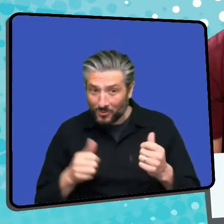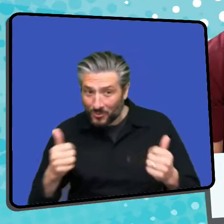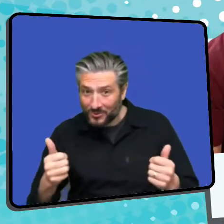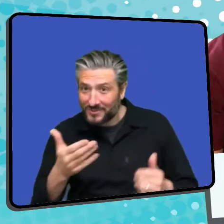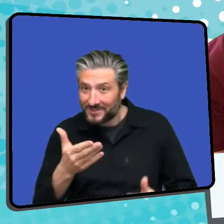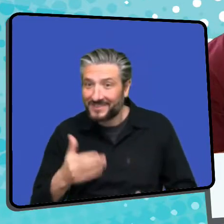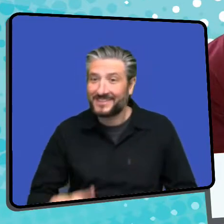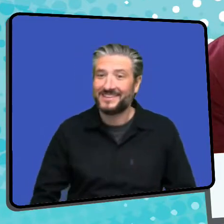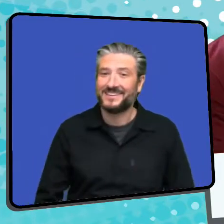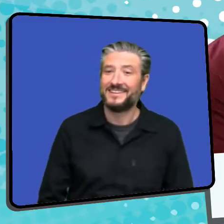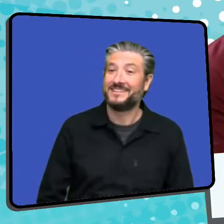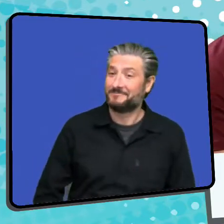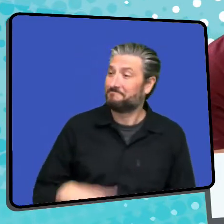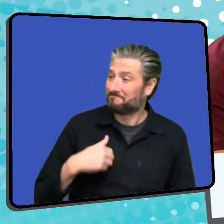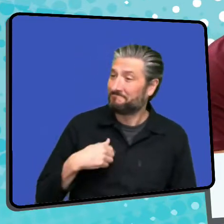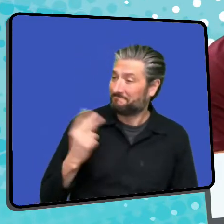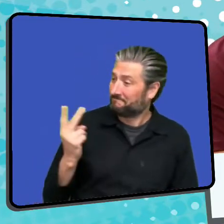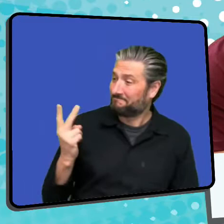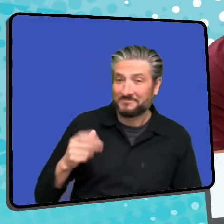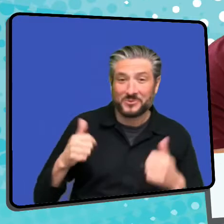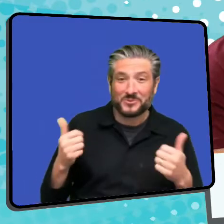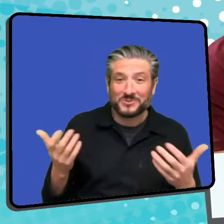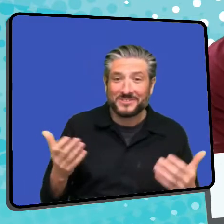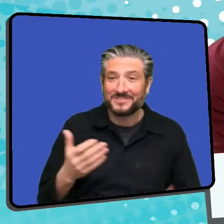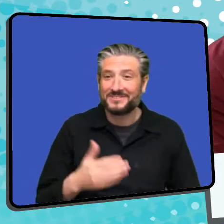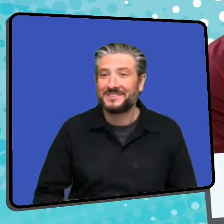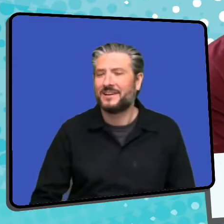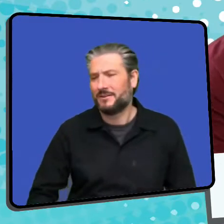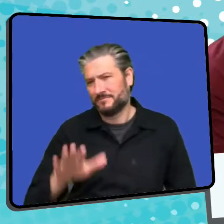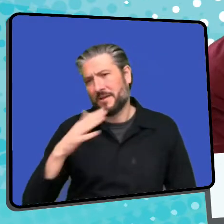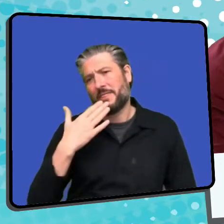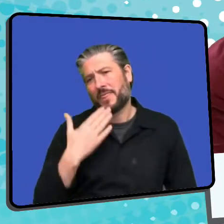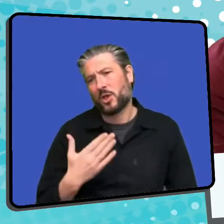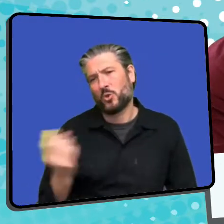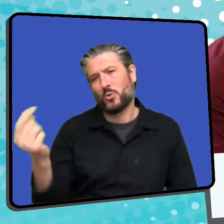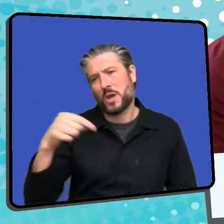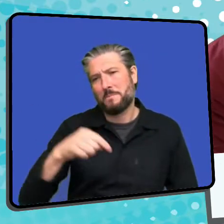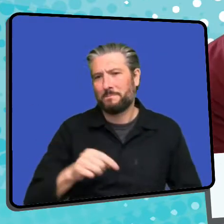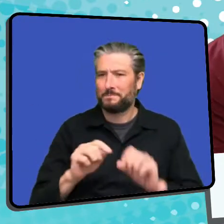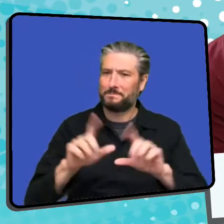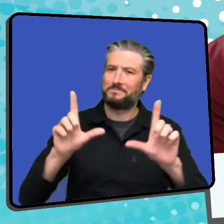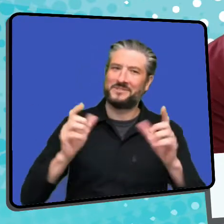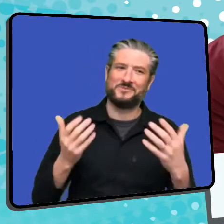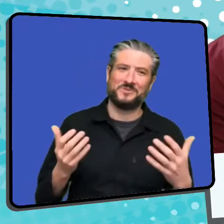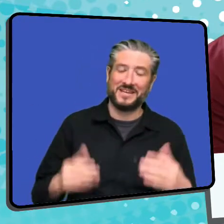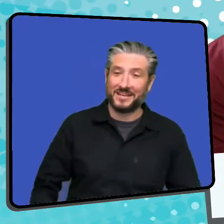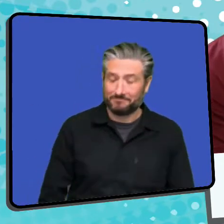We're doing well. Good. Thank you for joining us. Thank you for having me here.